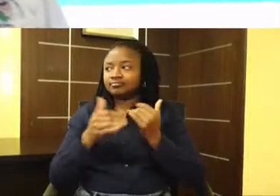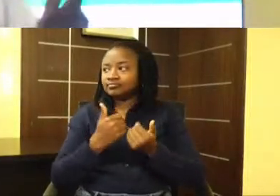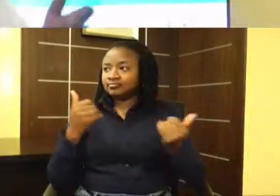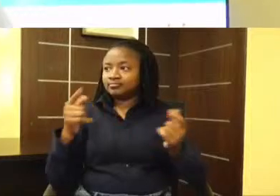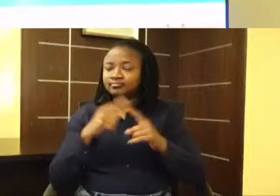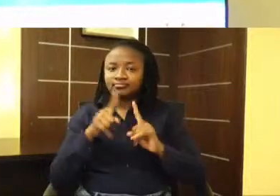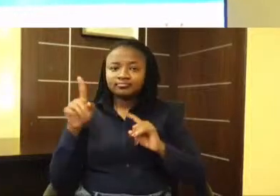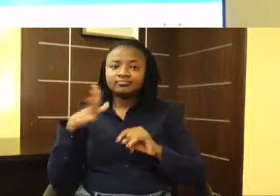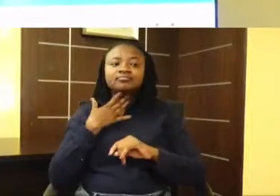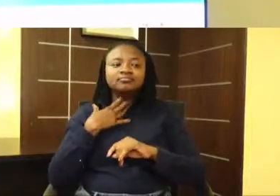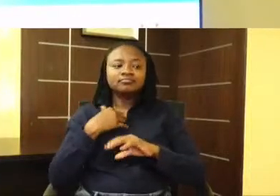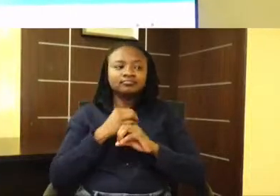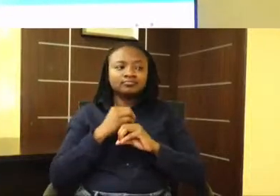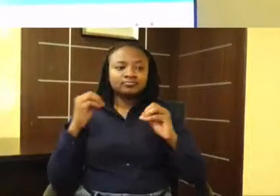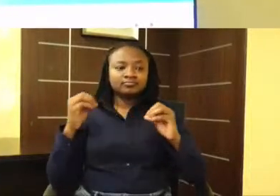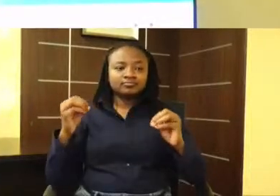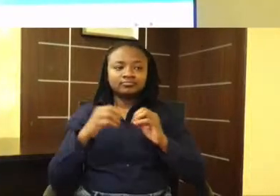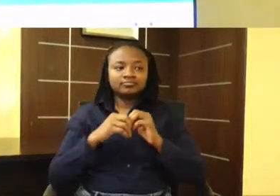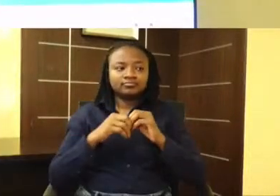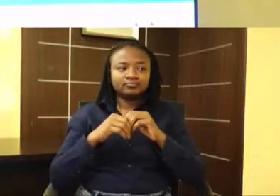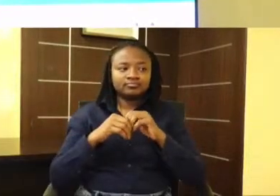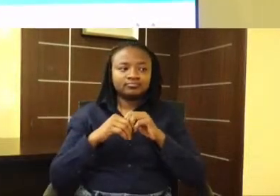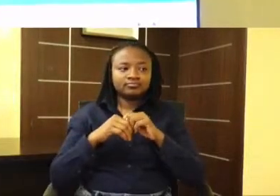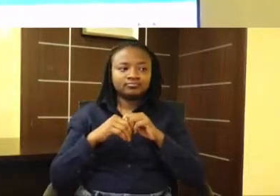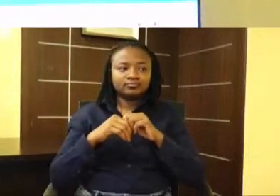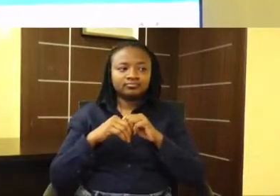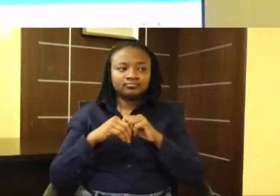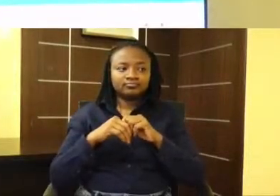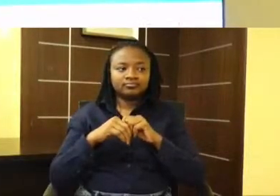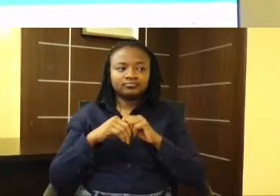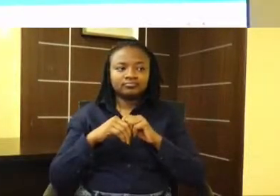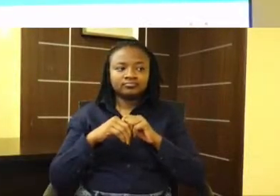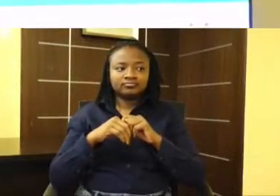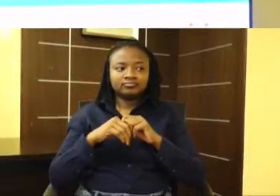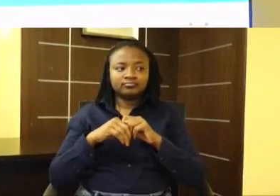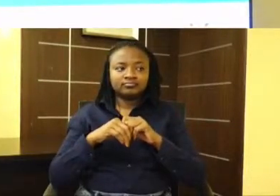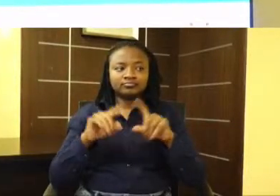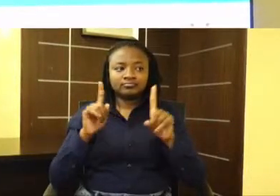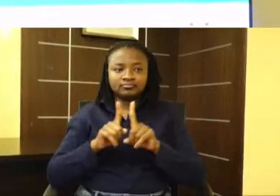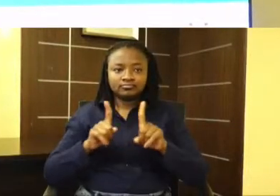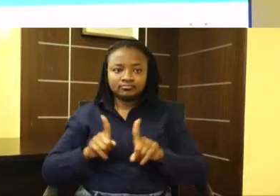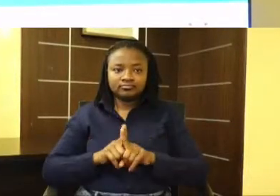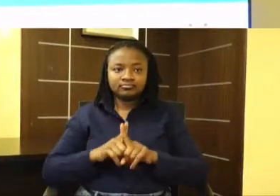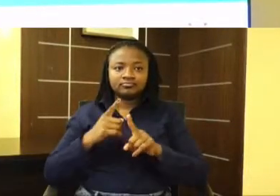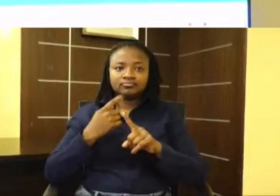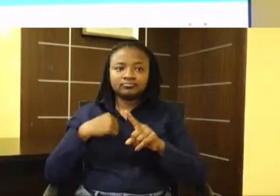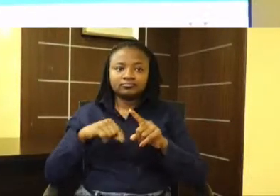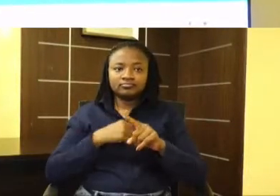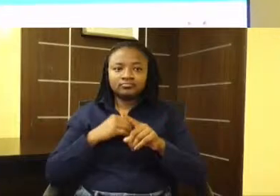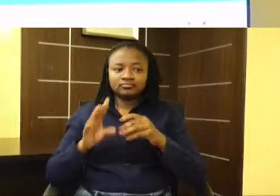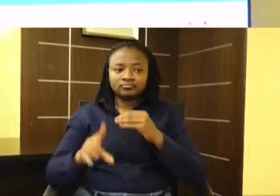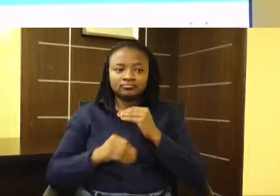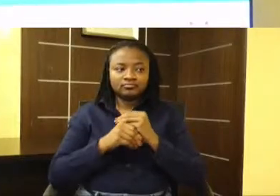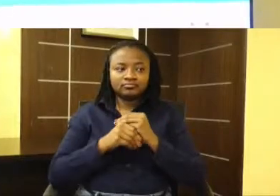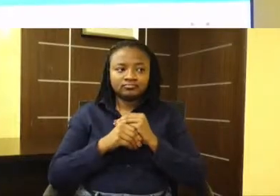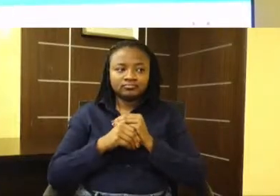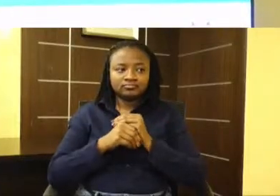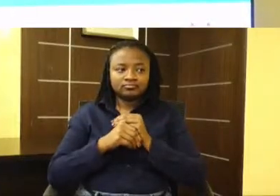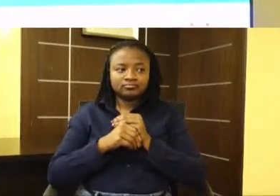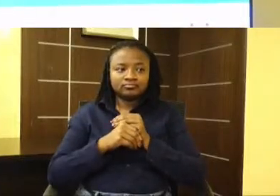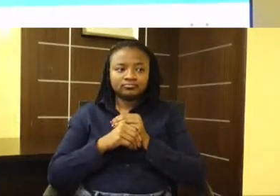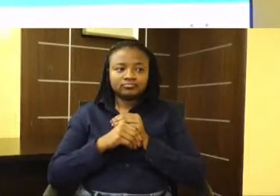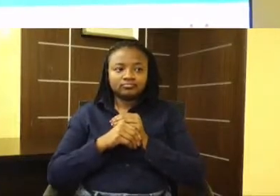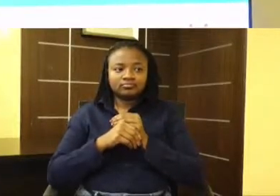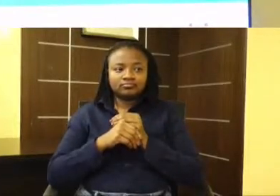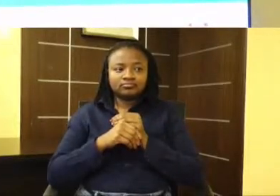want, because we know of the other repercussions. In addition, we really stop not